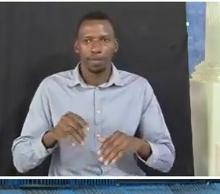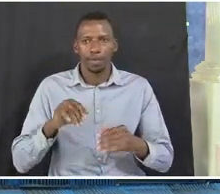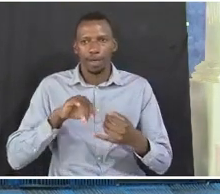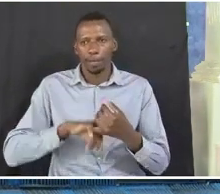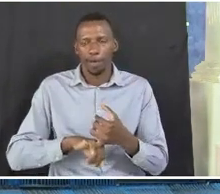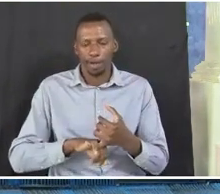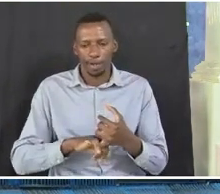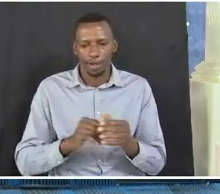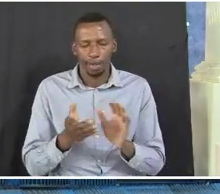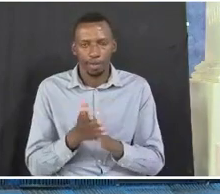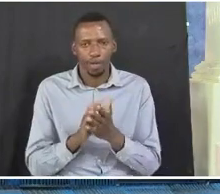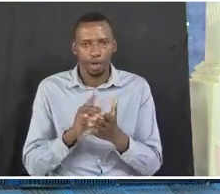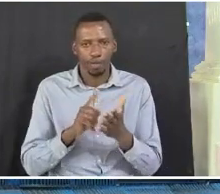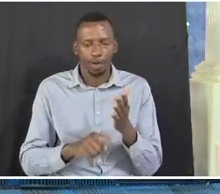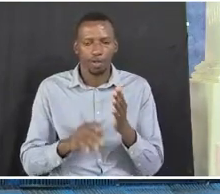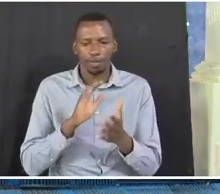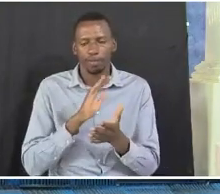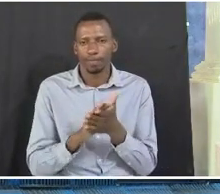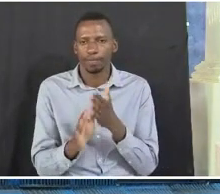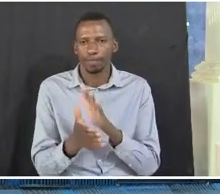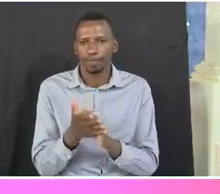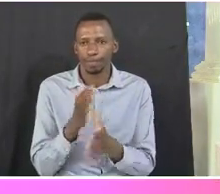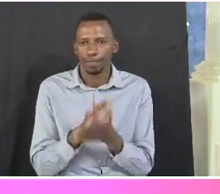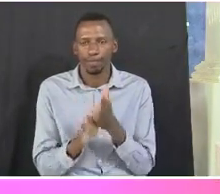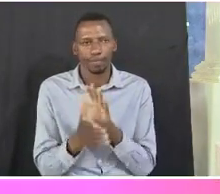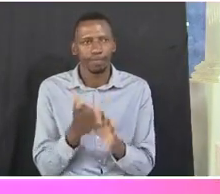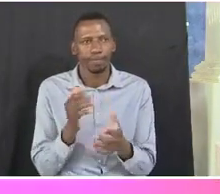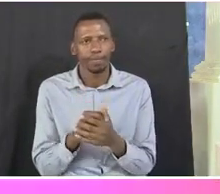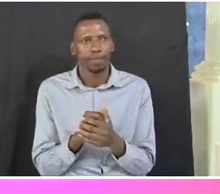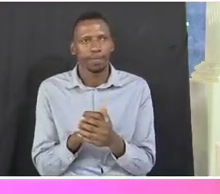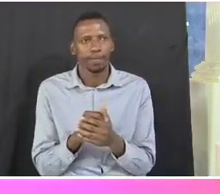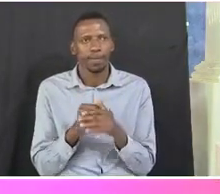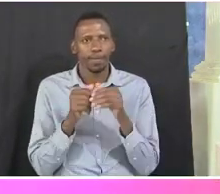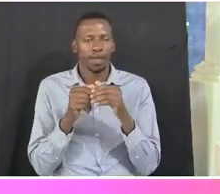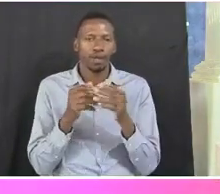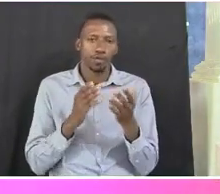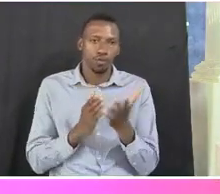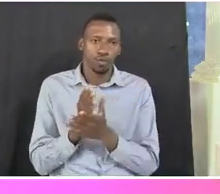an empty shell. Through prayer,